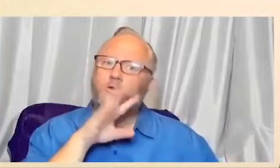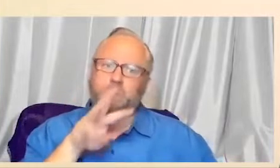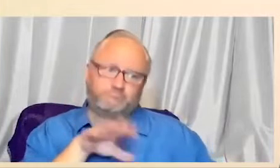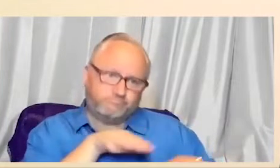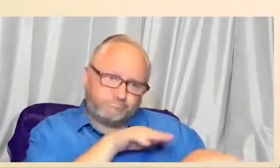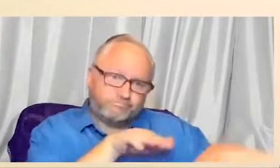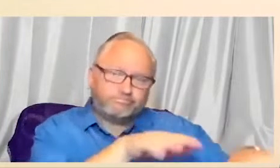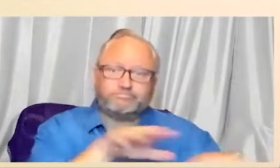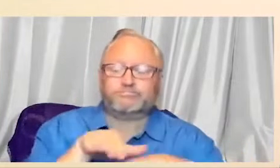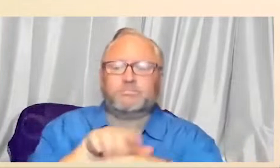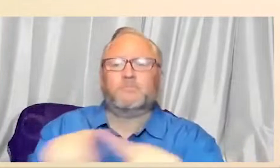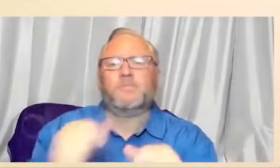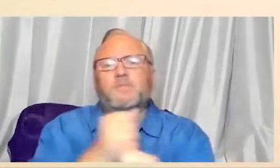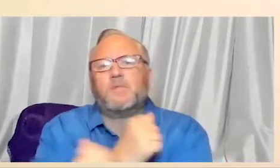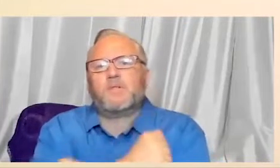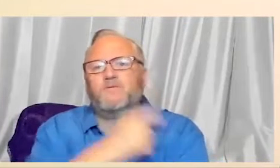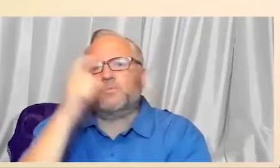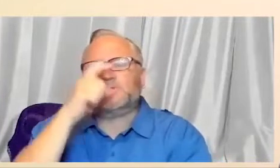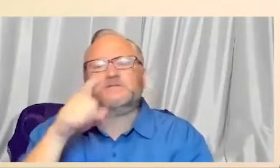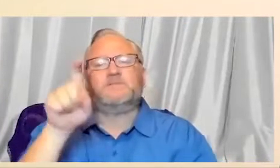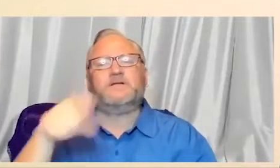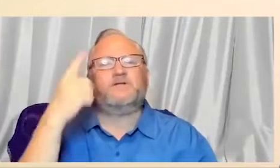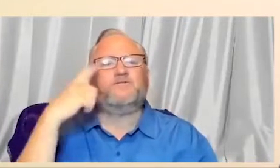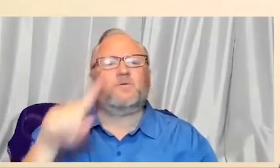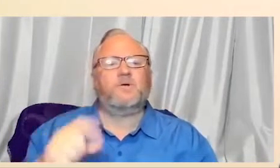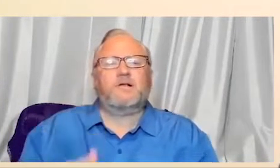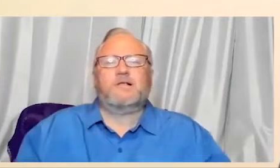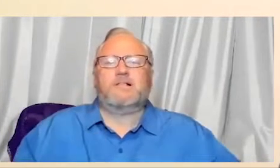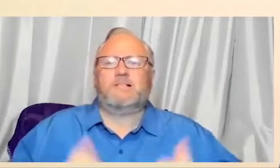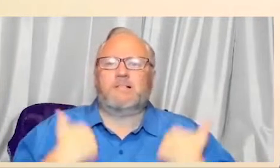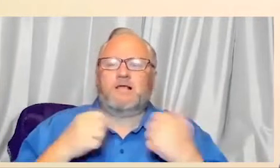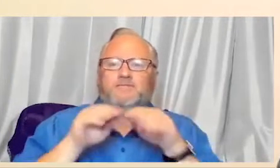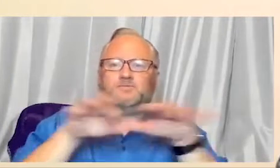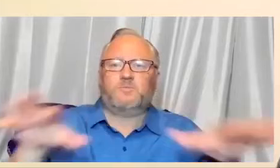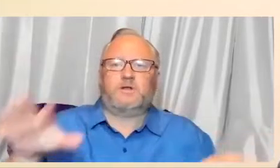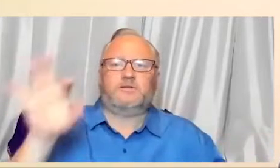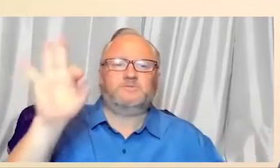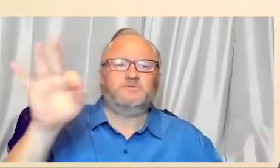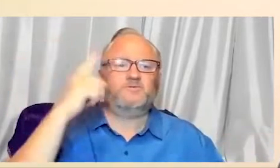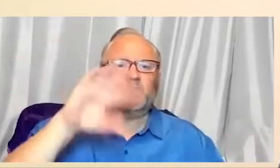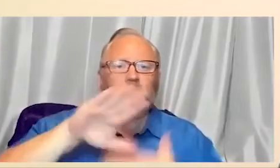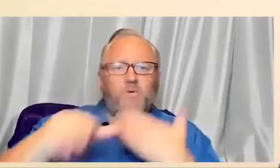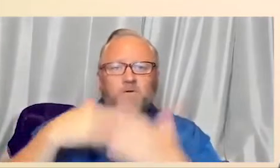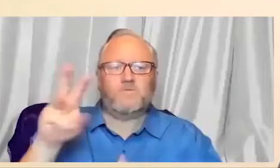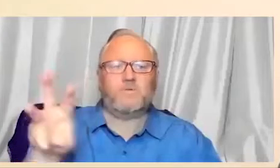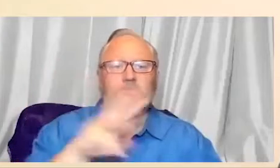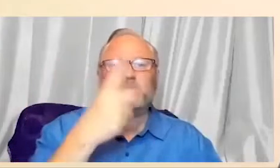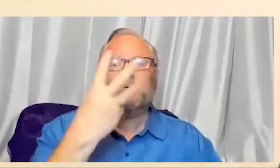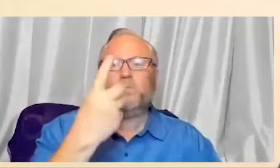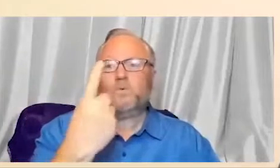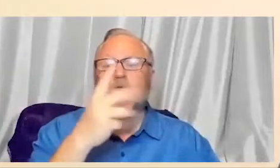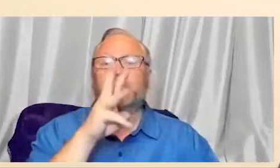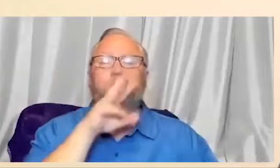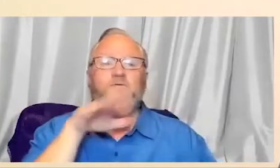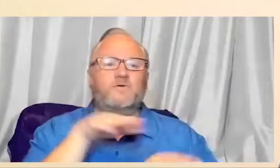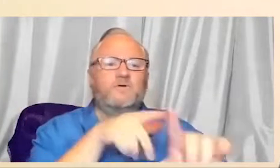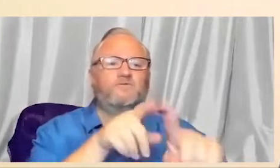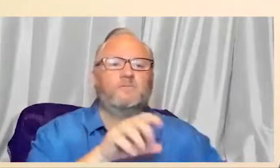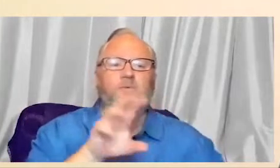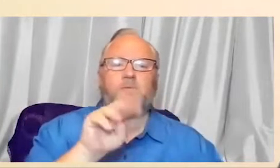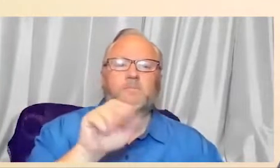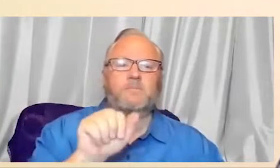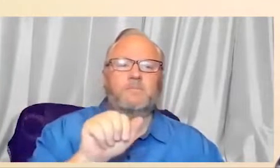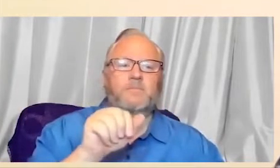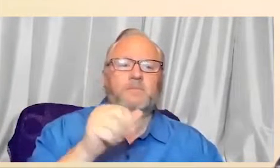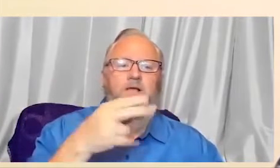and wisdom needed to spread life-saving ministry to the whole of the West. One river sprang from the high mountains, cold